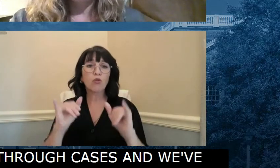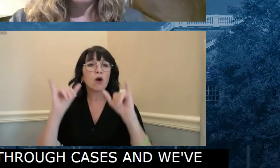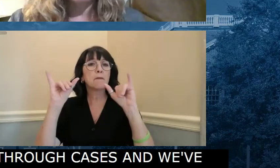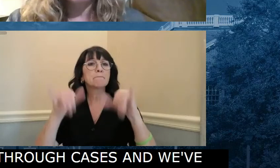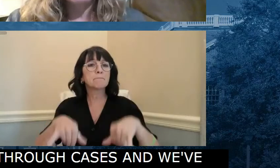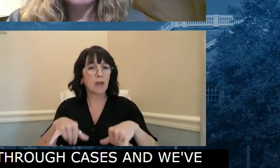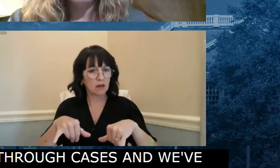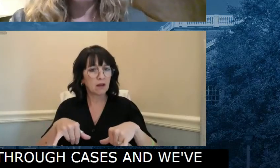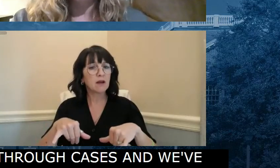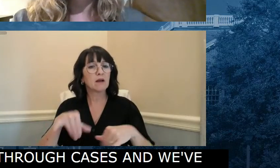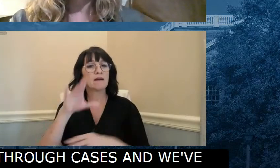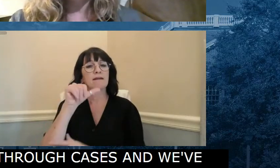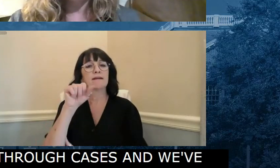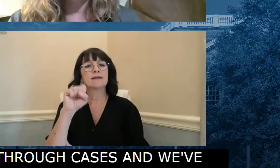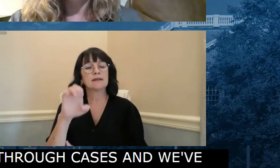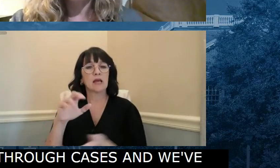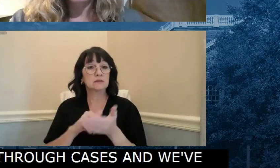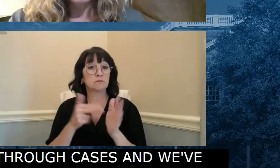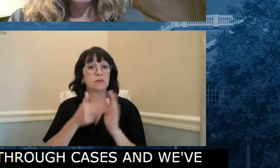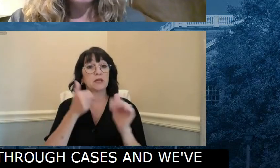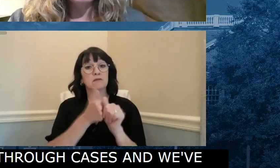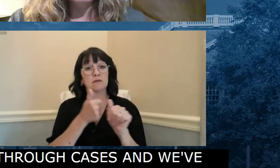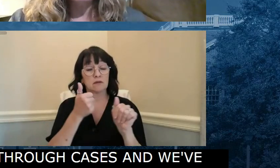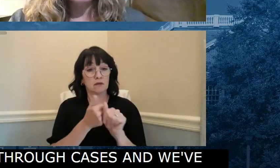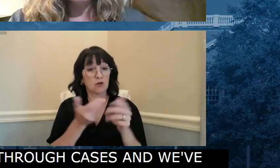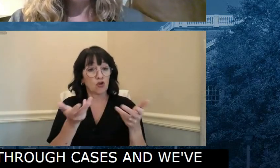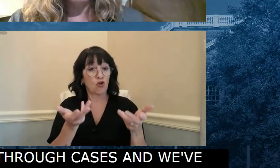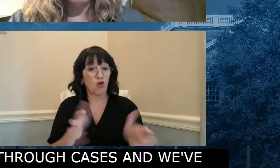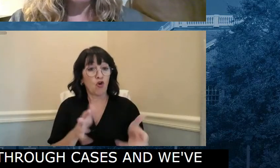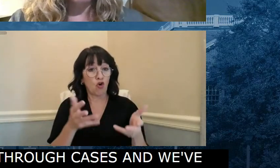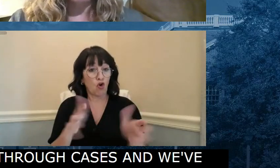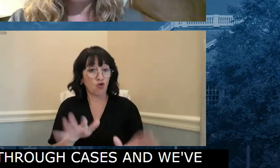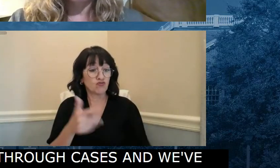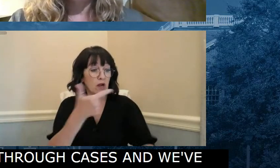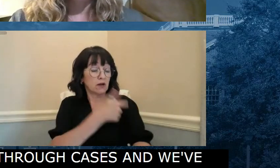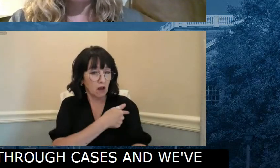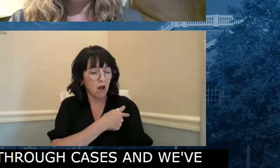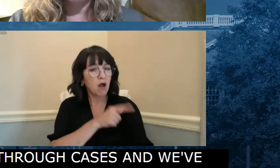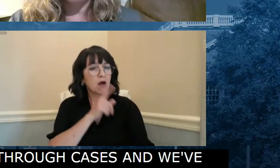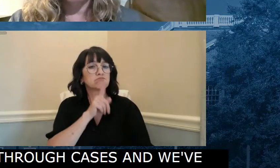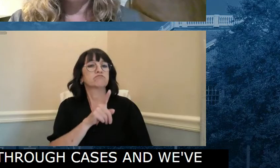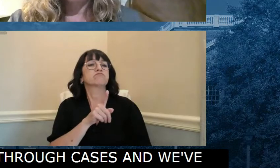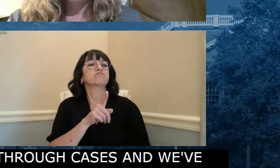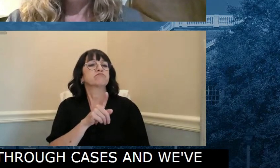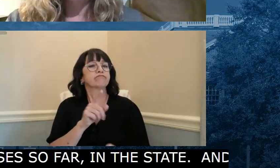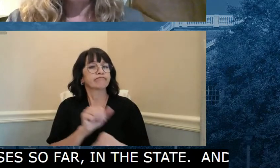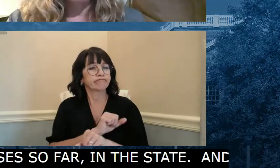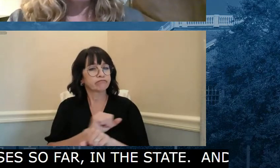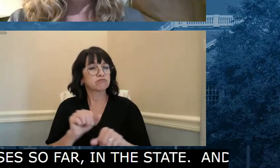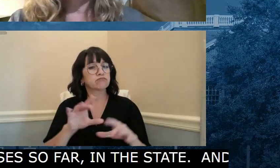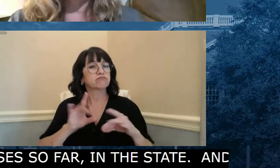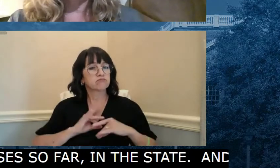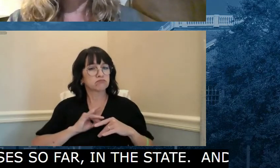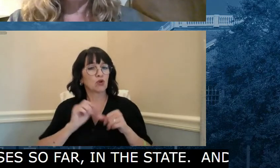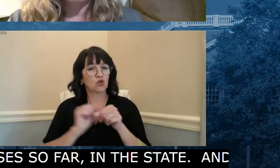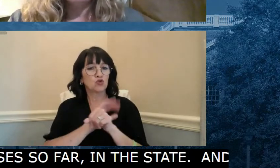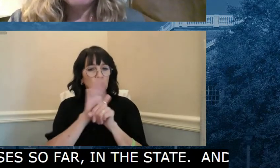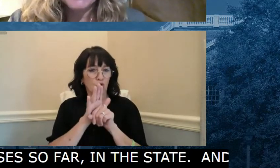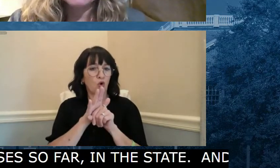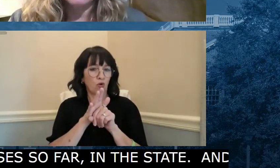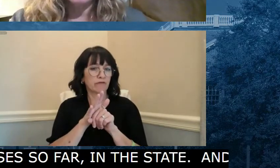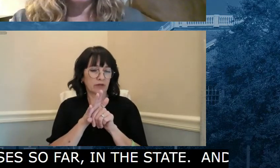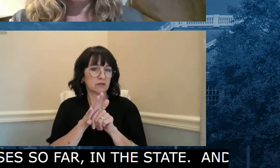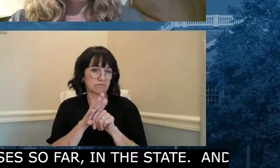223 breakthrough cases so far in the state. And for the most part, meaning individuals who've